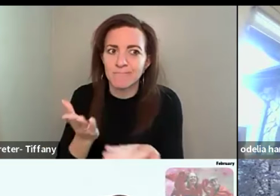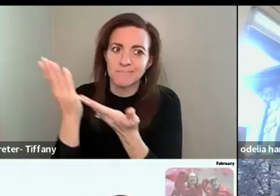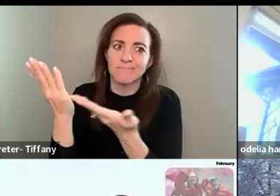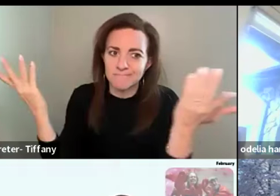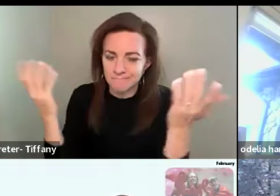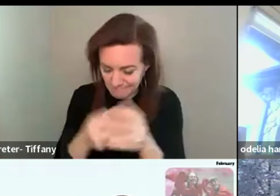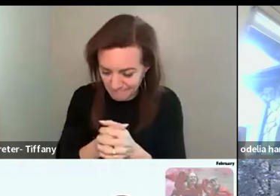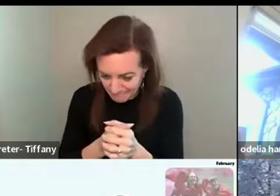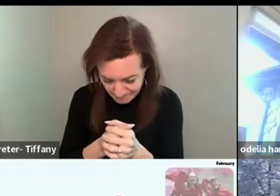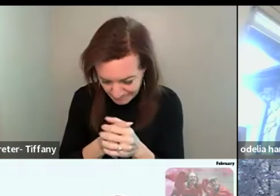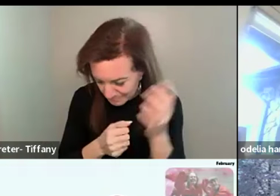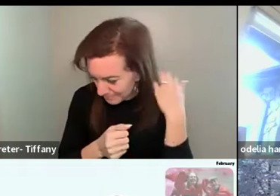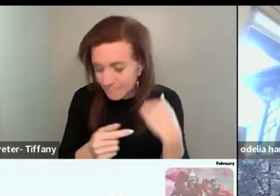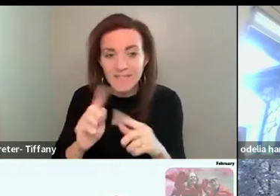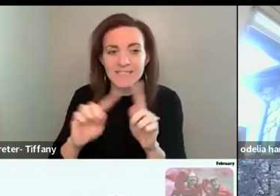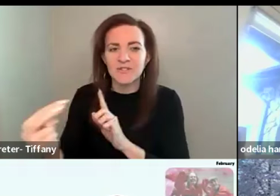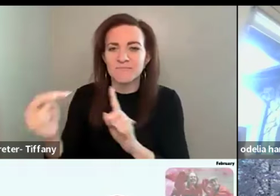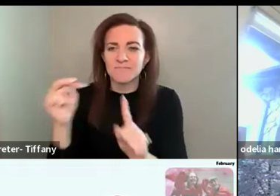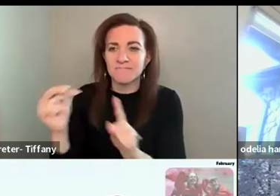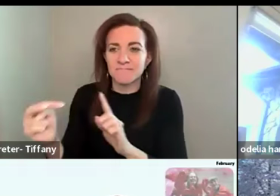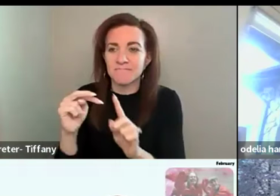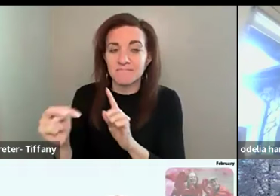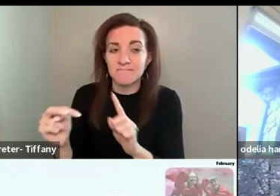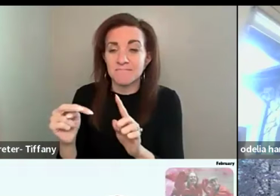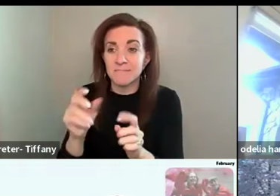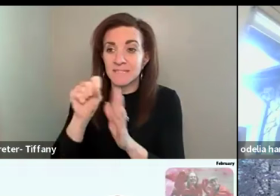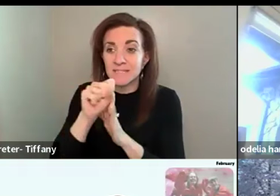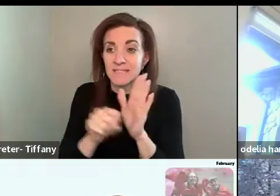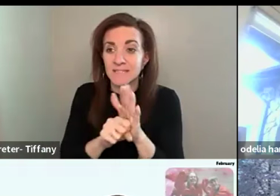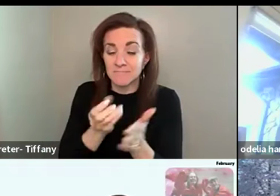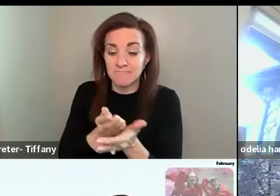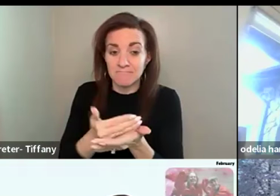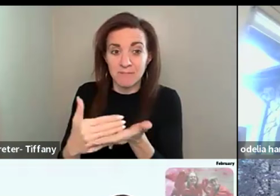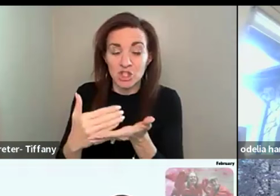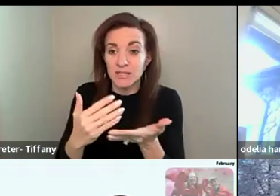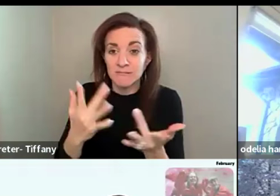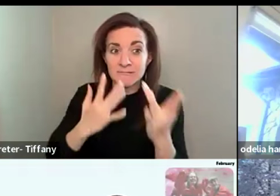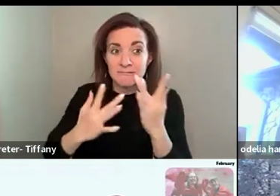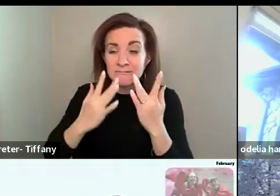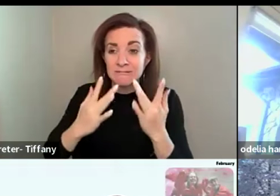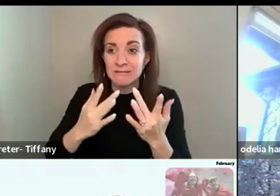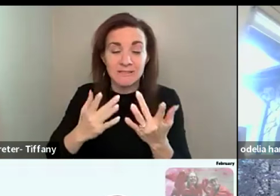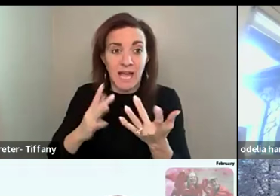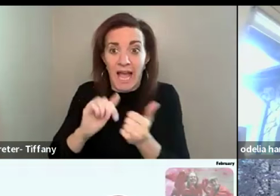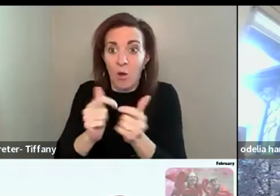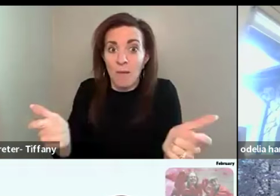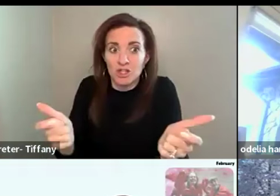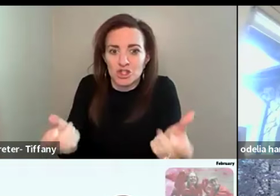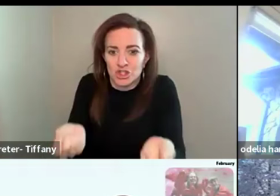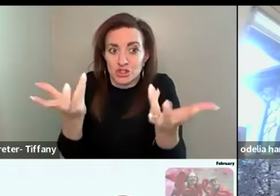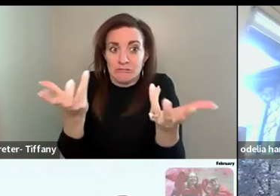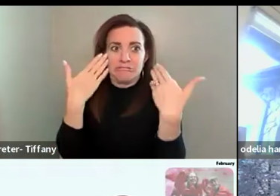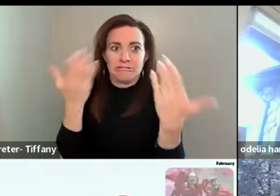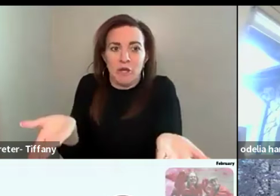different, takes on how big the state budget deficit is going to be. The Legislative Analyst's Office doesn't think